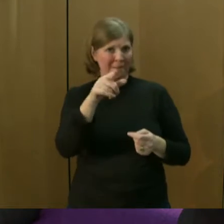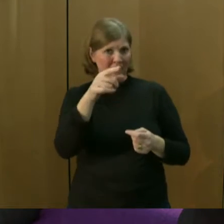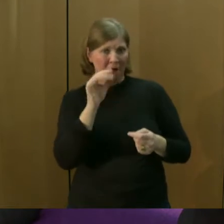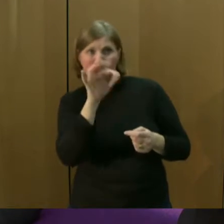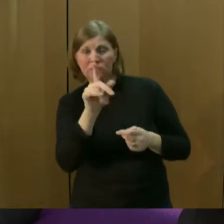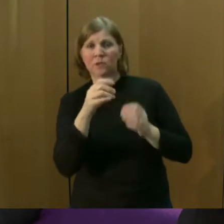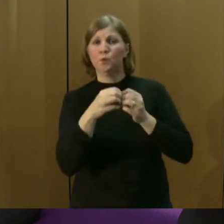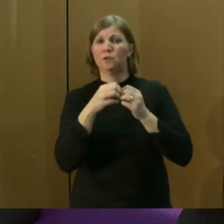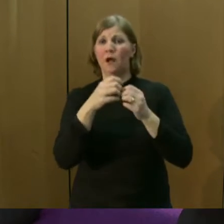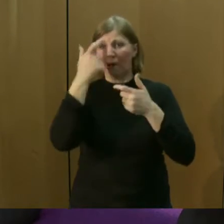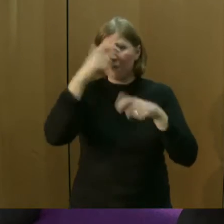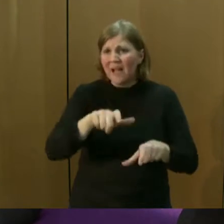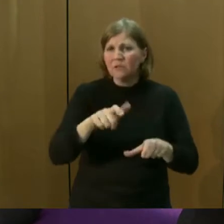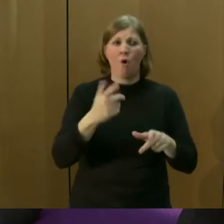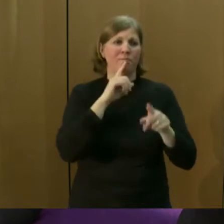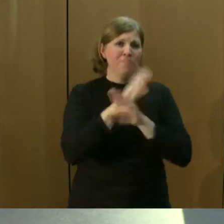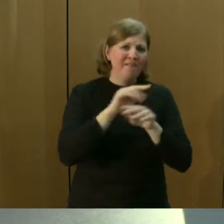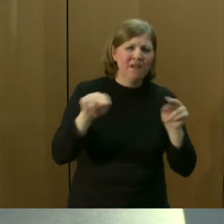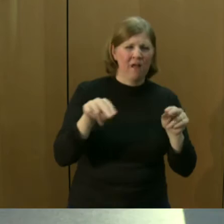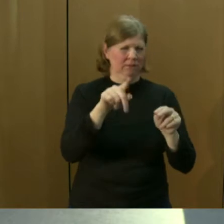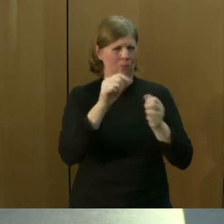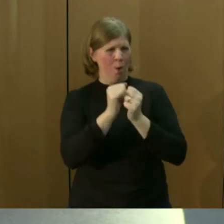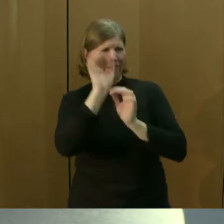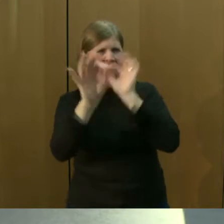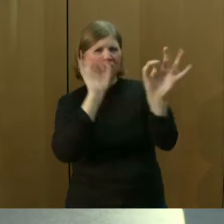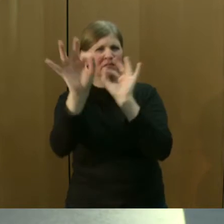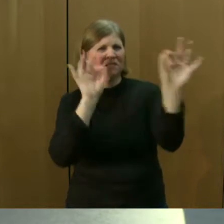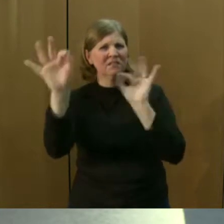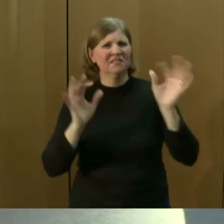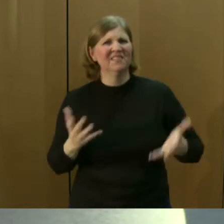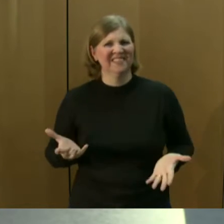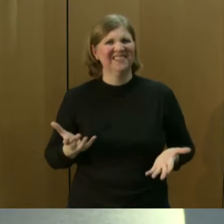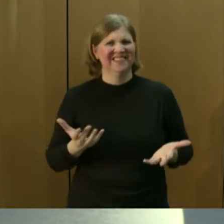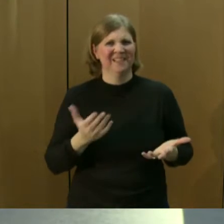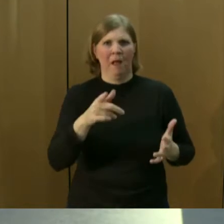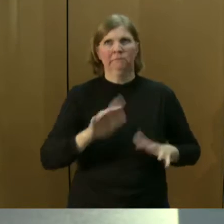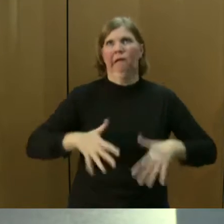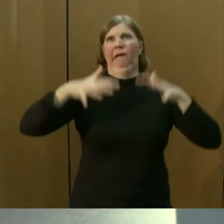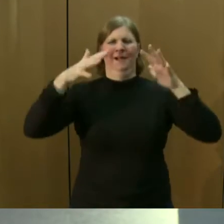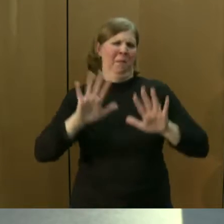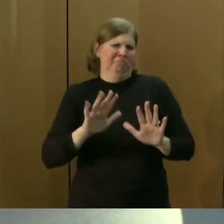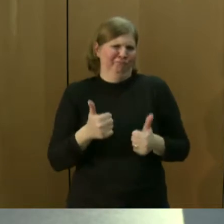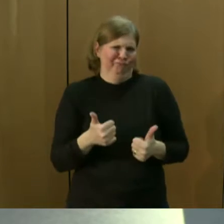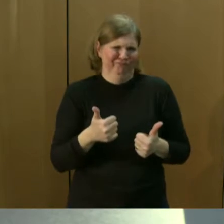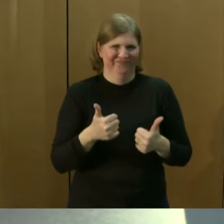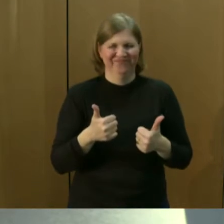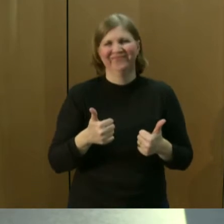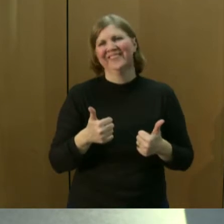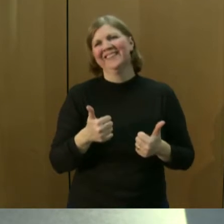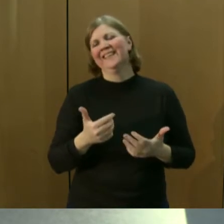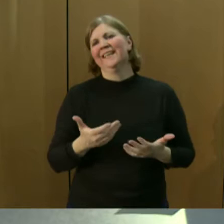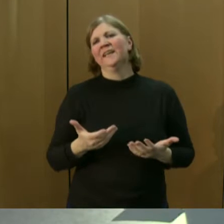book them yet. Okay, here's one that's maybe not as quick to answer. Could you please give